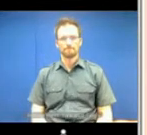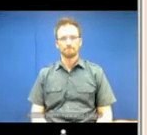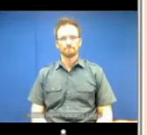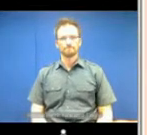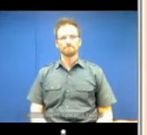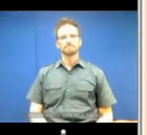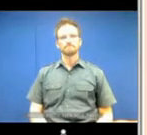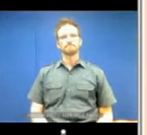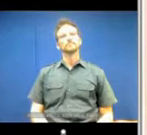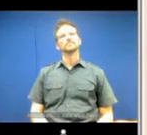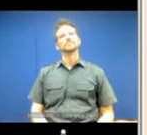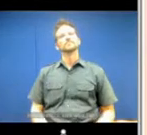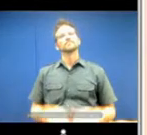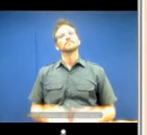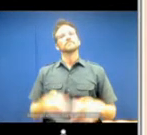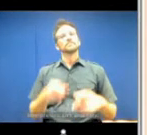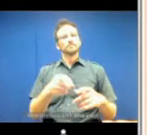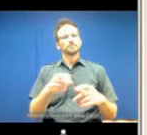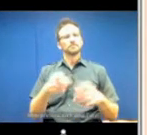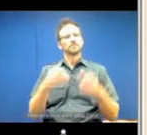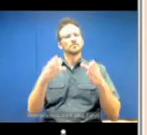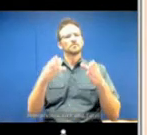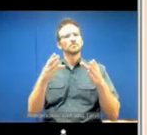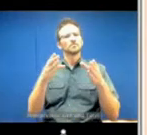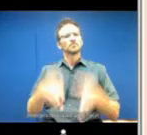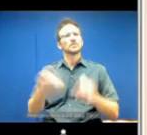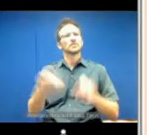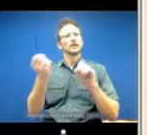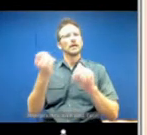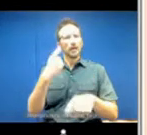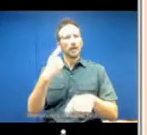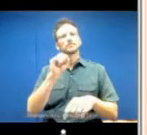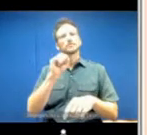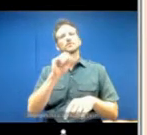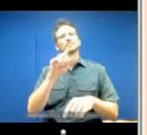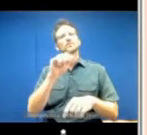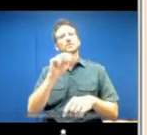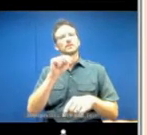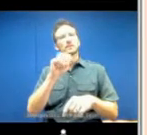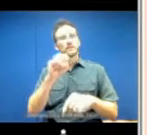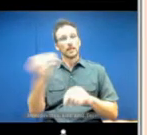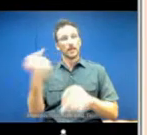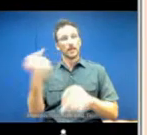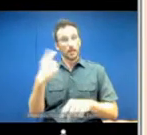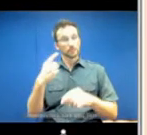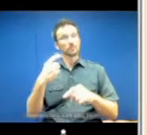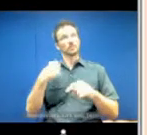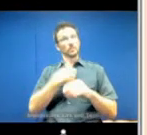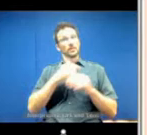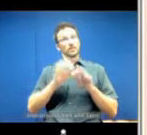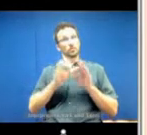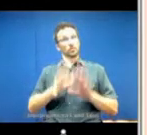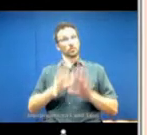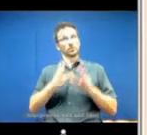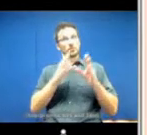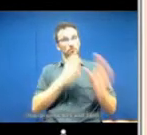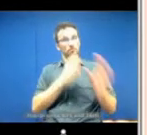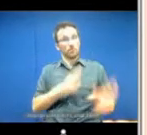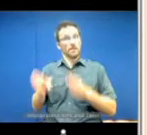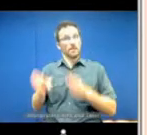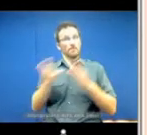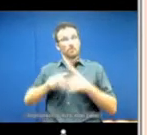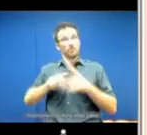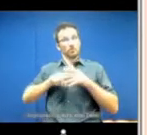The preparation is, Suzanne has asked whether or not the preparation is done on the same day as the deposition, like half